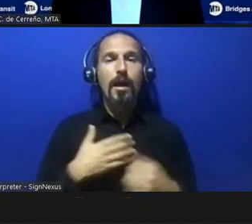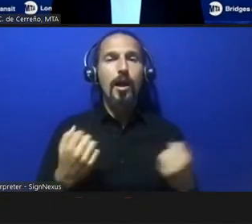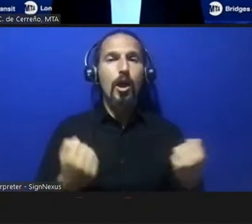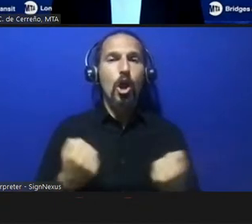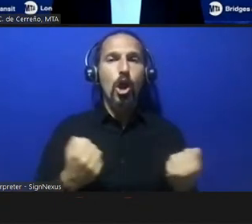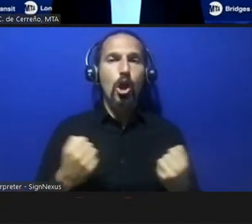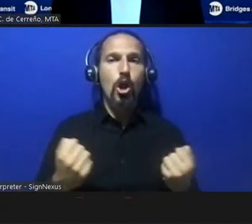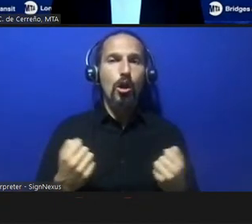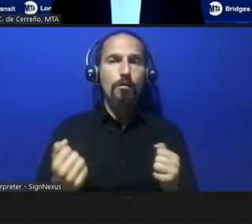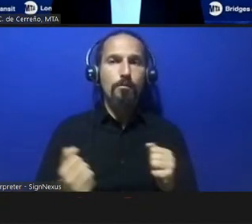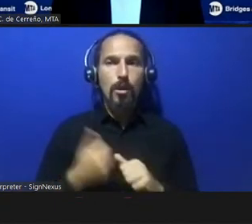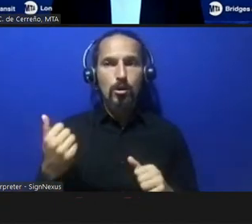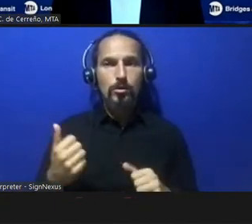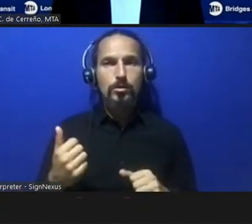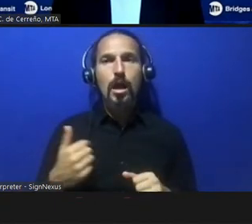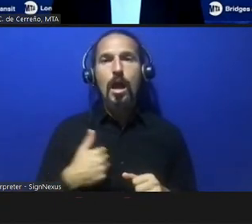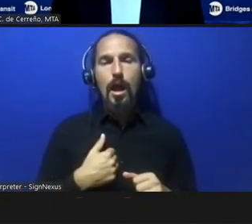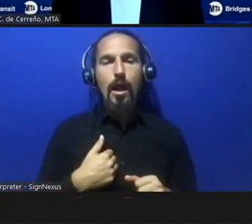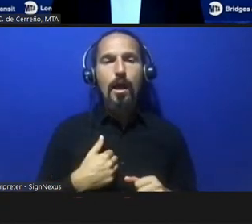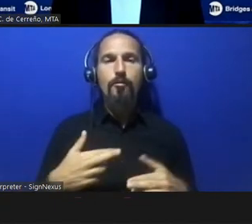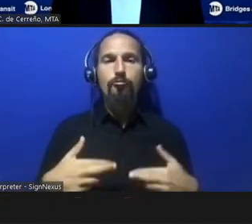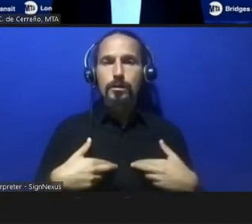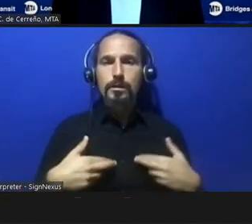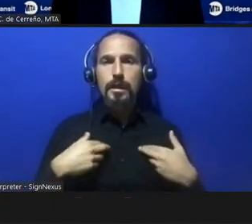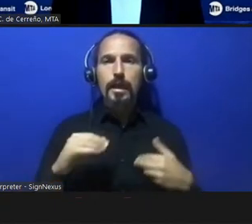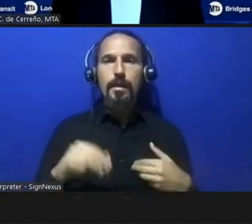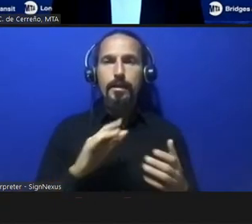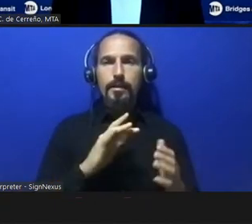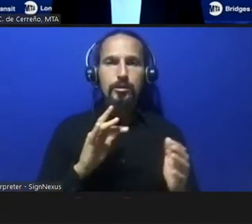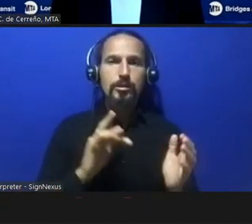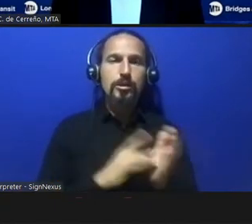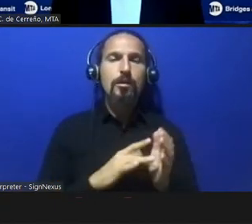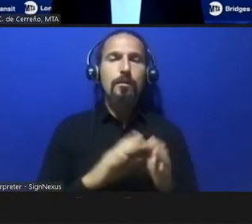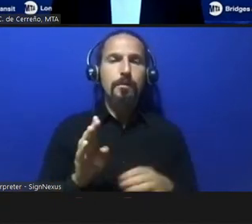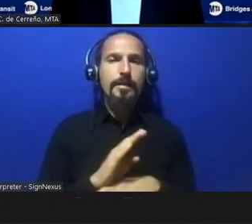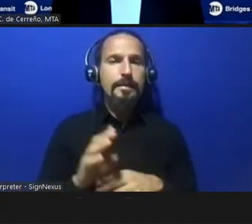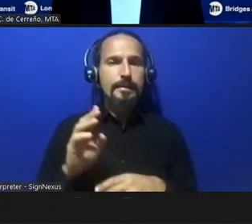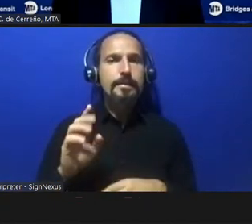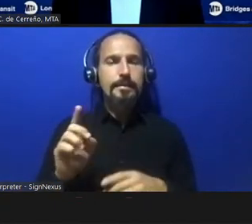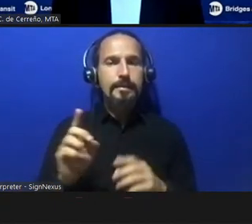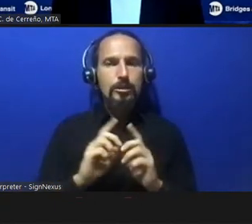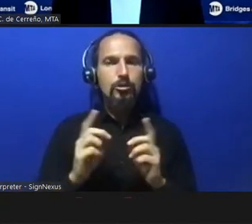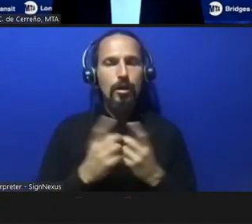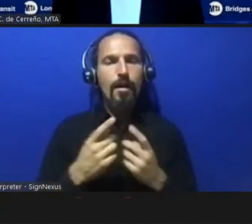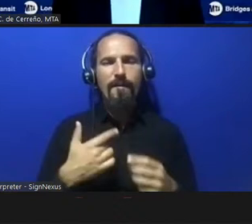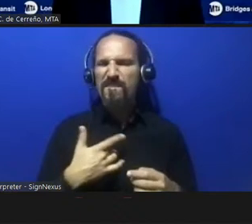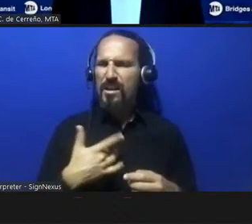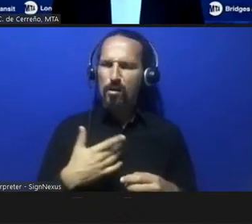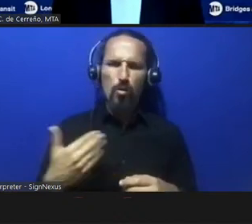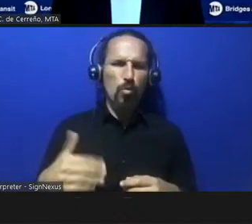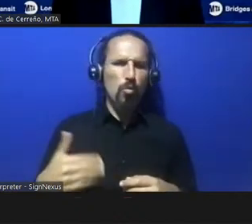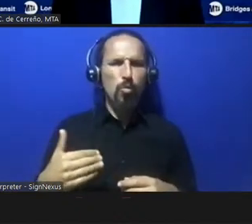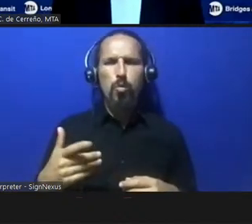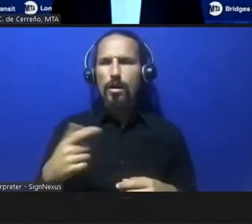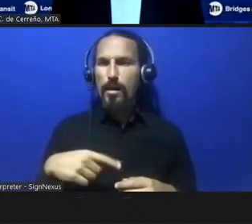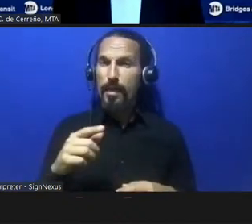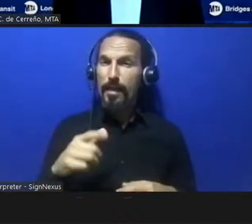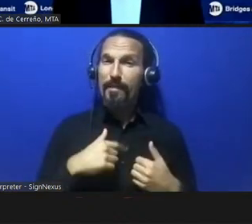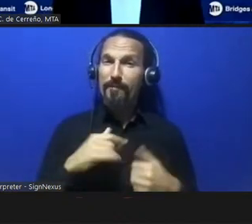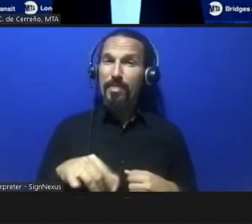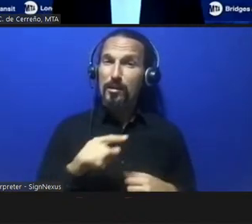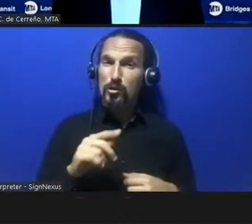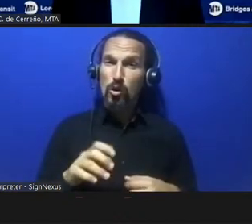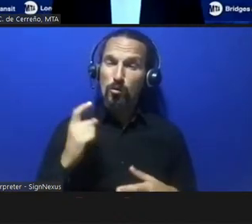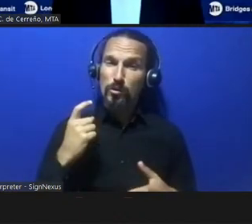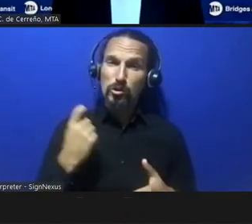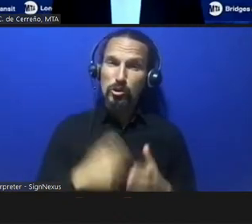most of the time i too reside in the central business district and find it a point that individuals living in the zone would be charged